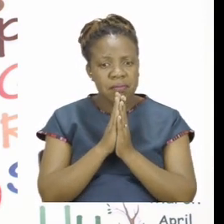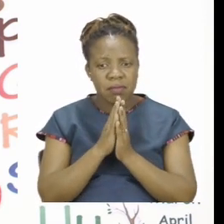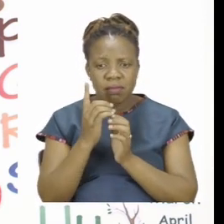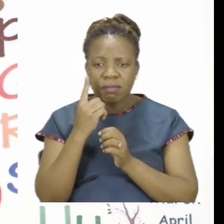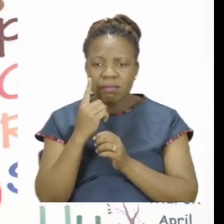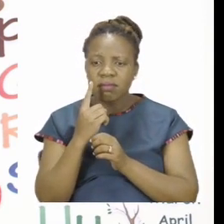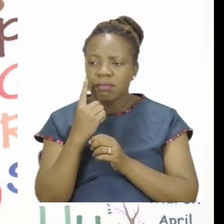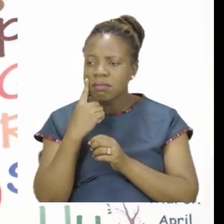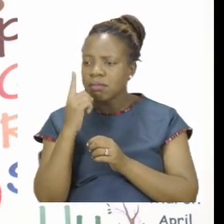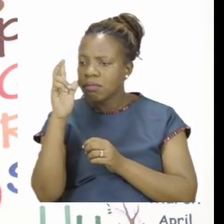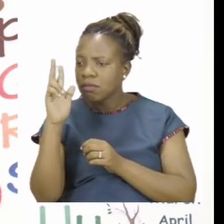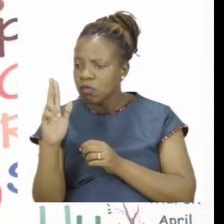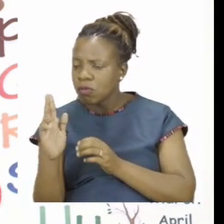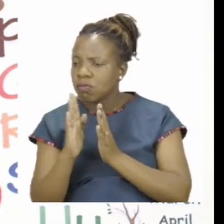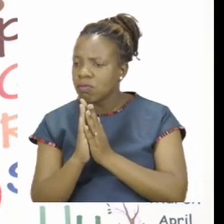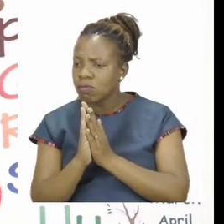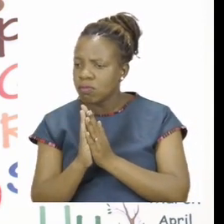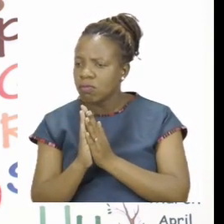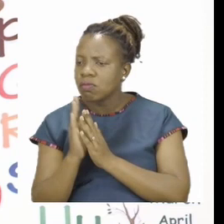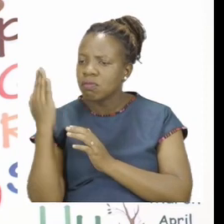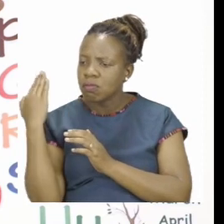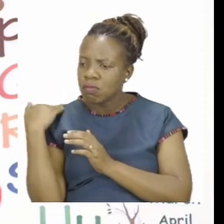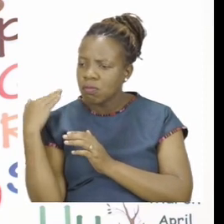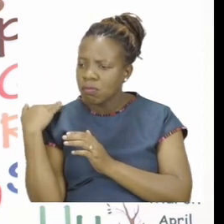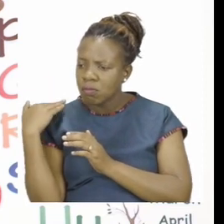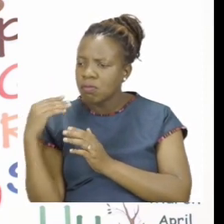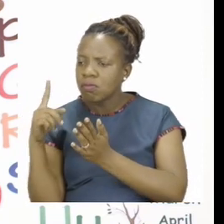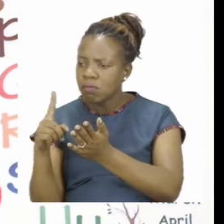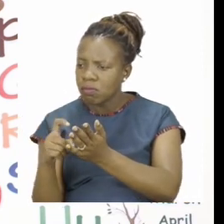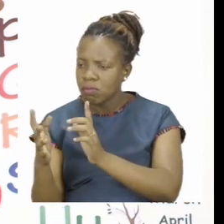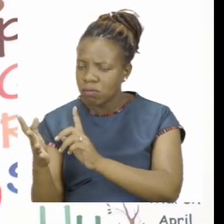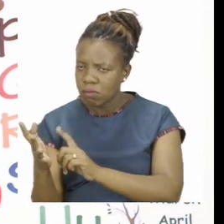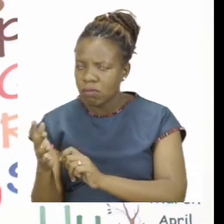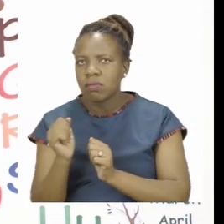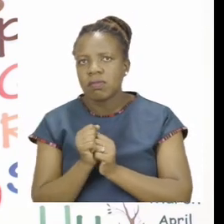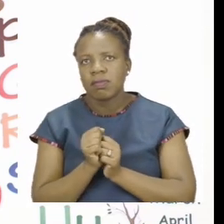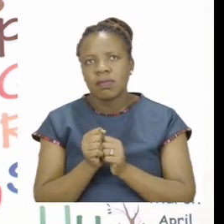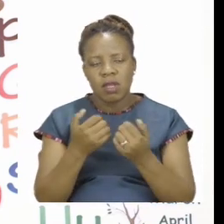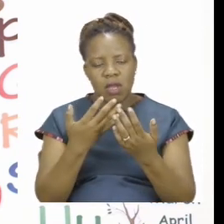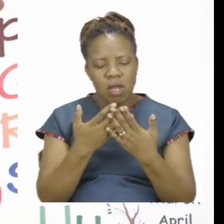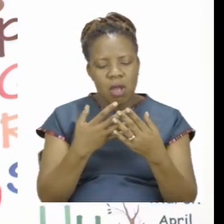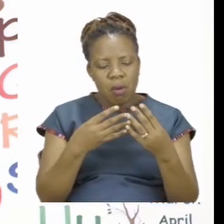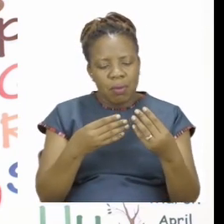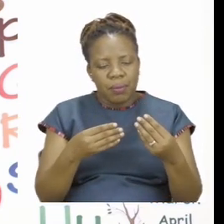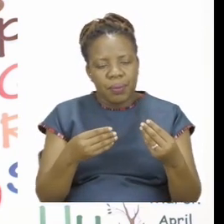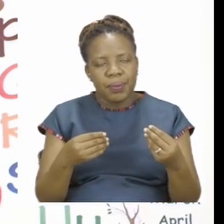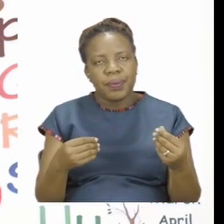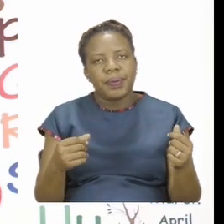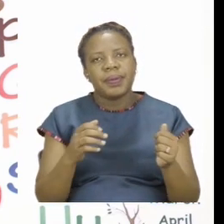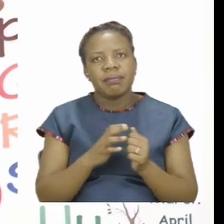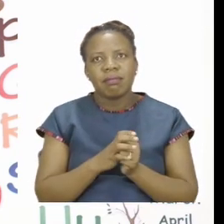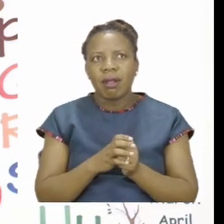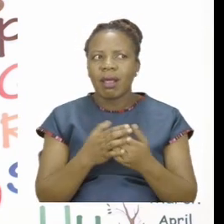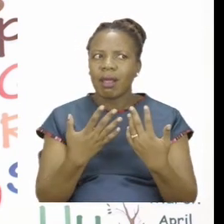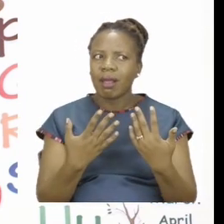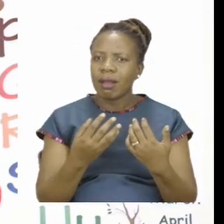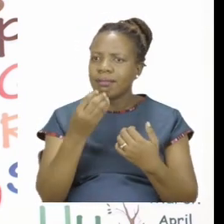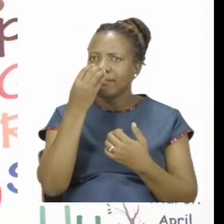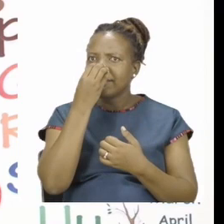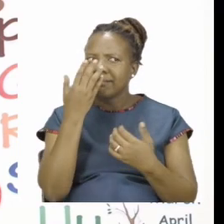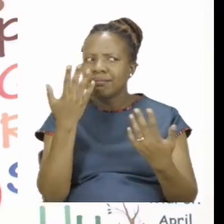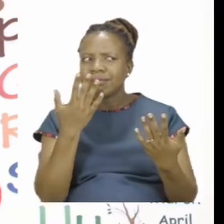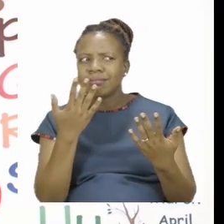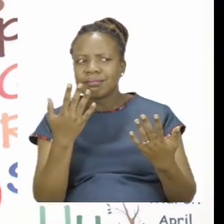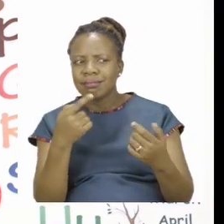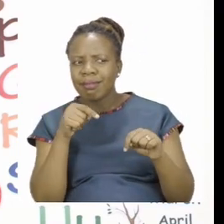as well. Make sure your hands are dry before you touch anything else. I wonder, I haven't seen Sashi today. I think he's trying to play